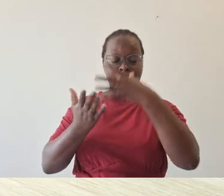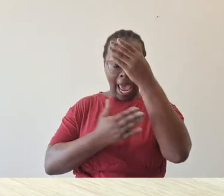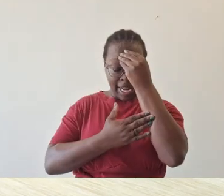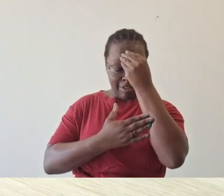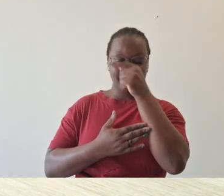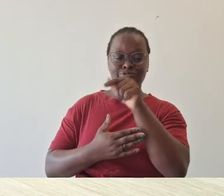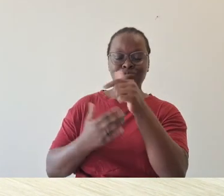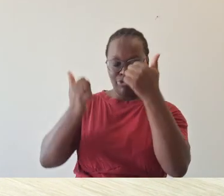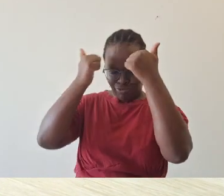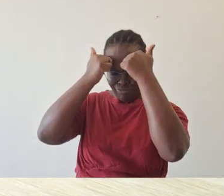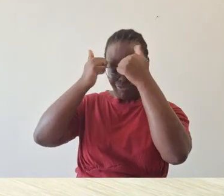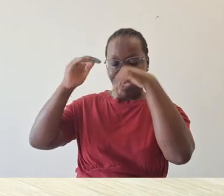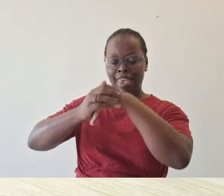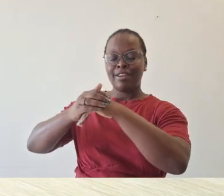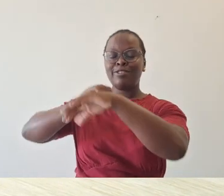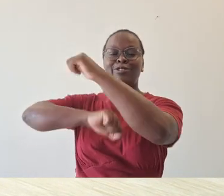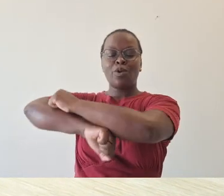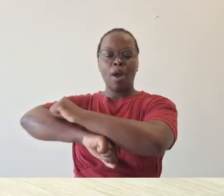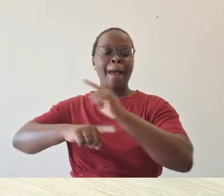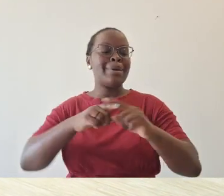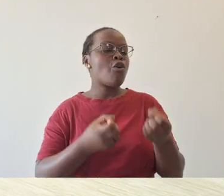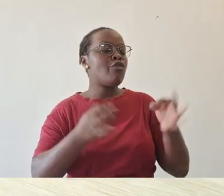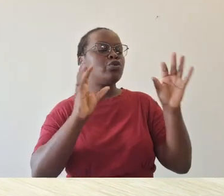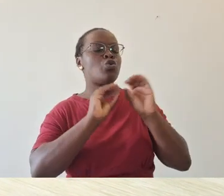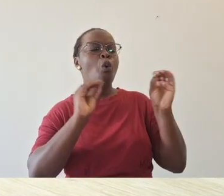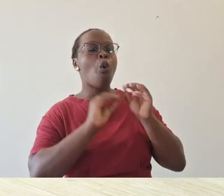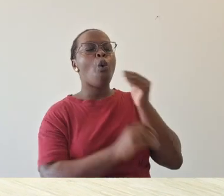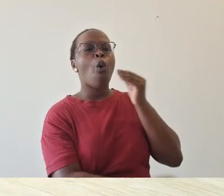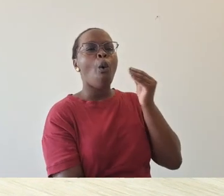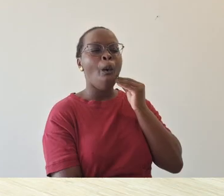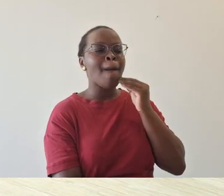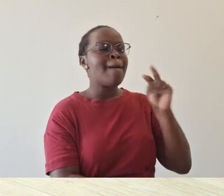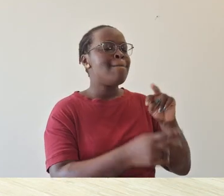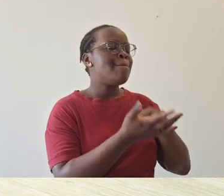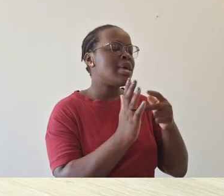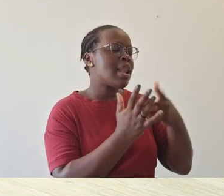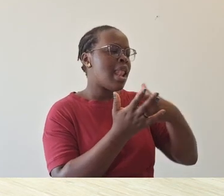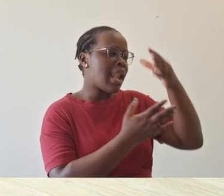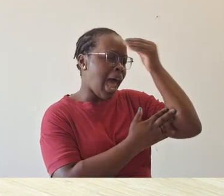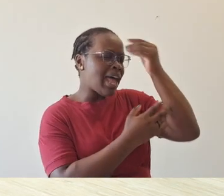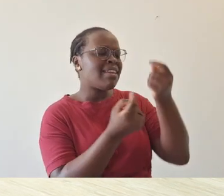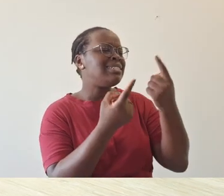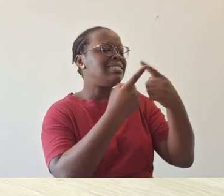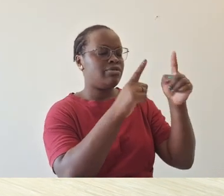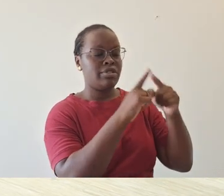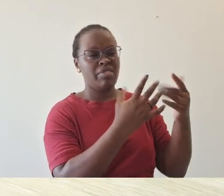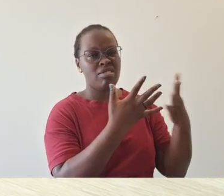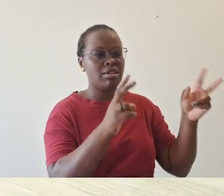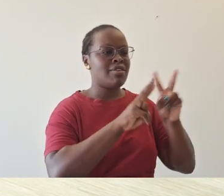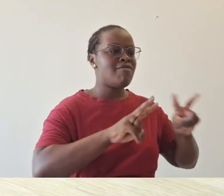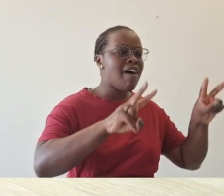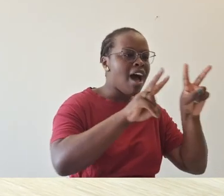are available that the child is engaging with. Because again, as Ciku was saying, we don't want parents to be the teachers. They're not replacing the